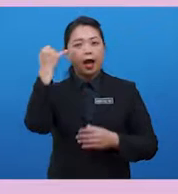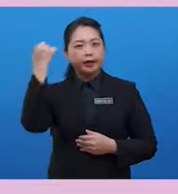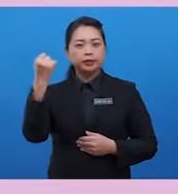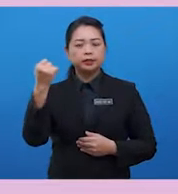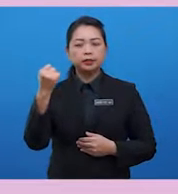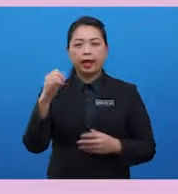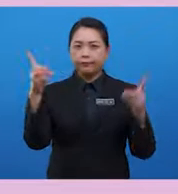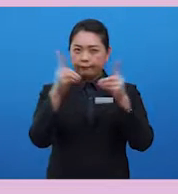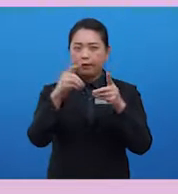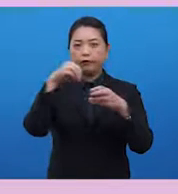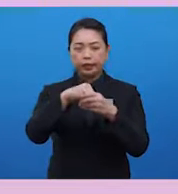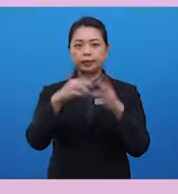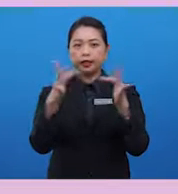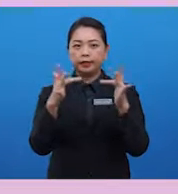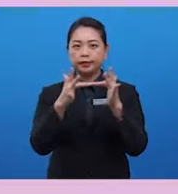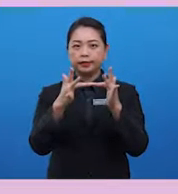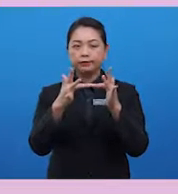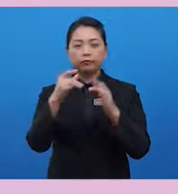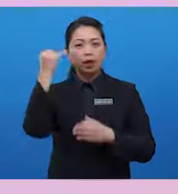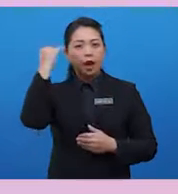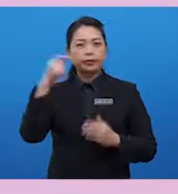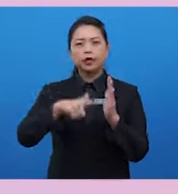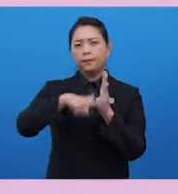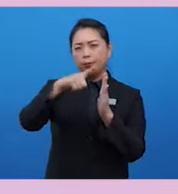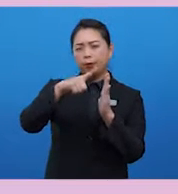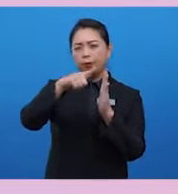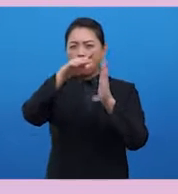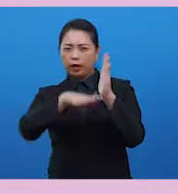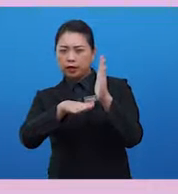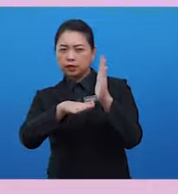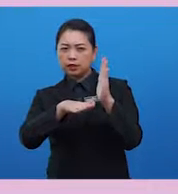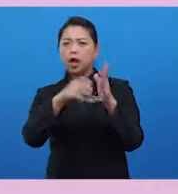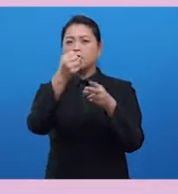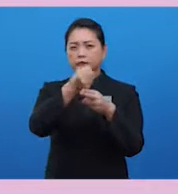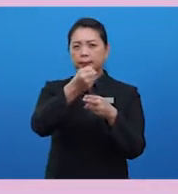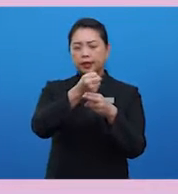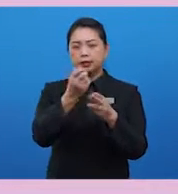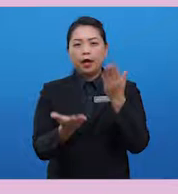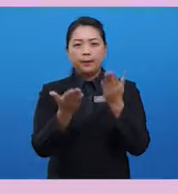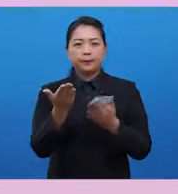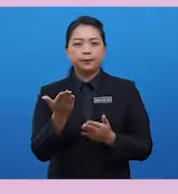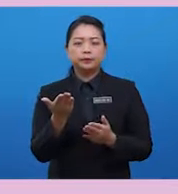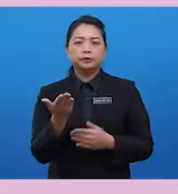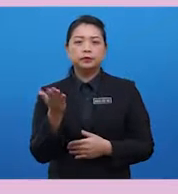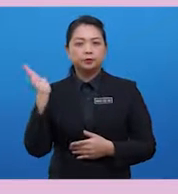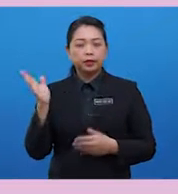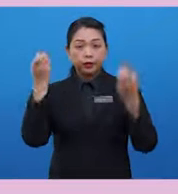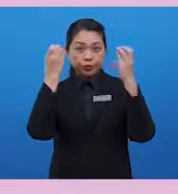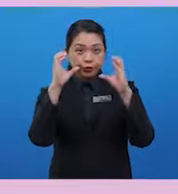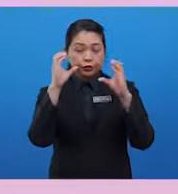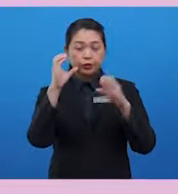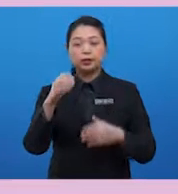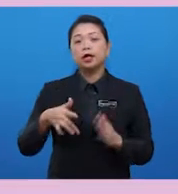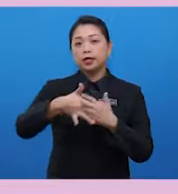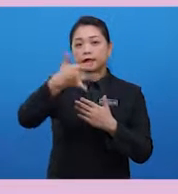in the internet. The ideas more or less summarize my earlier explanation of what is